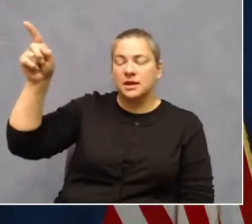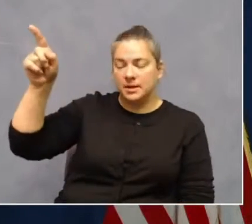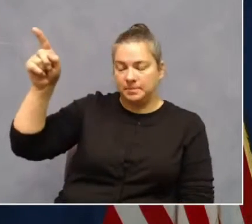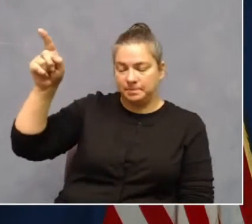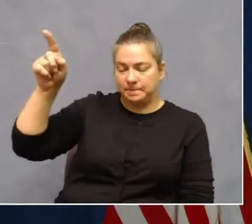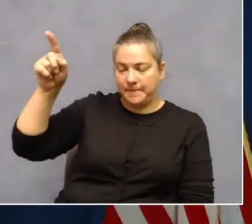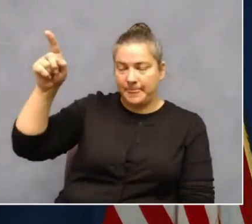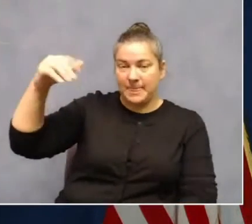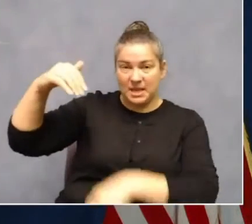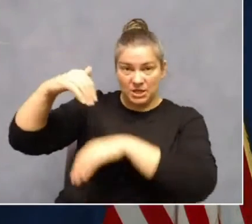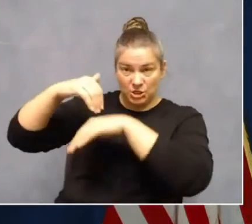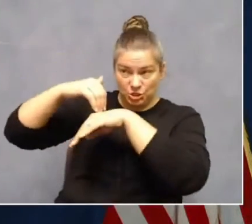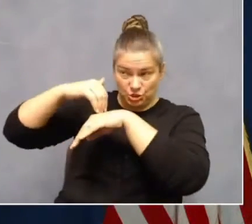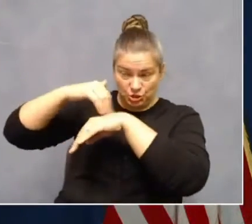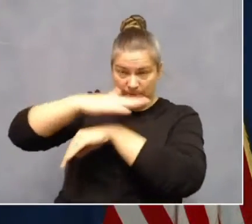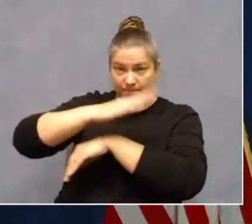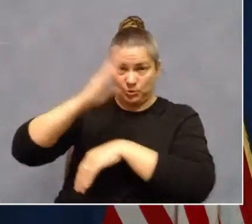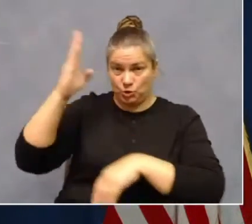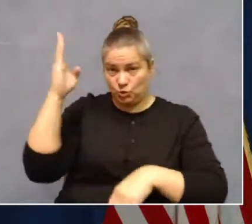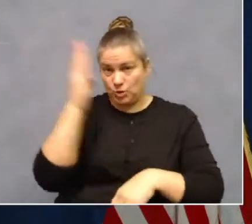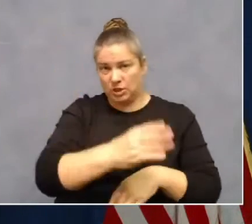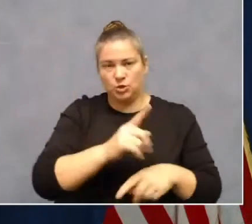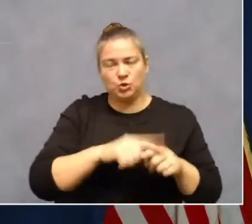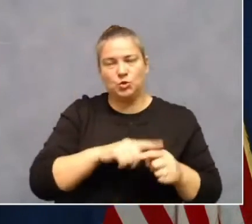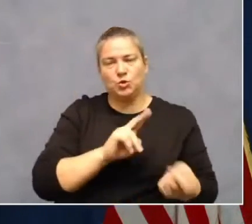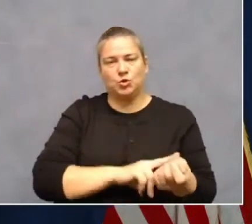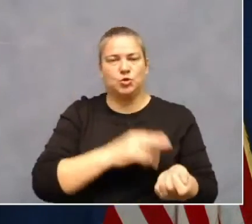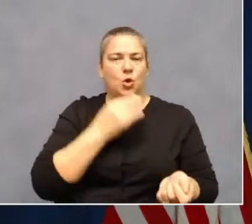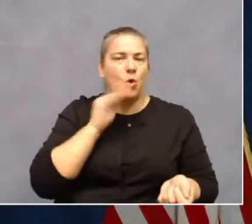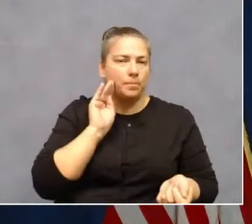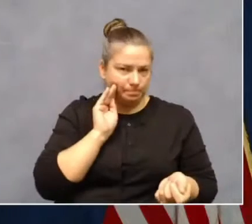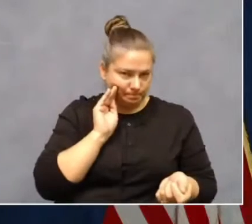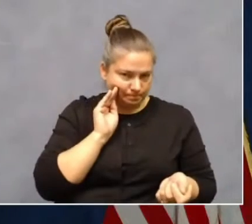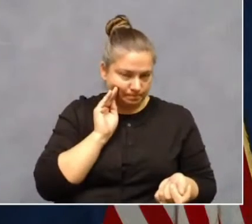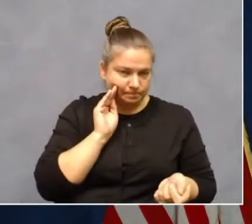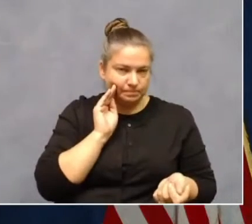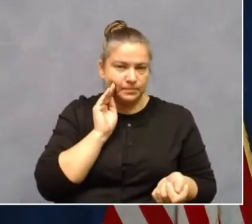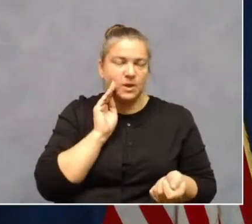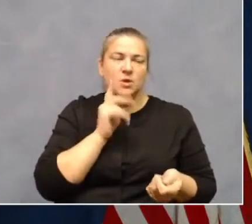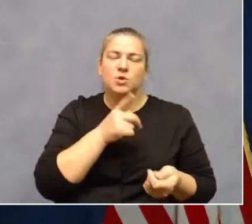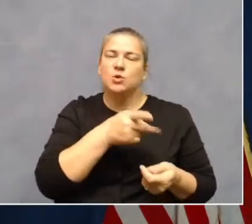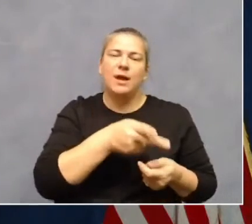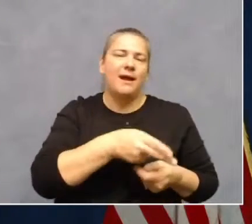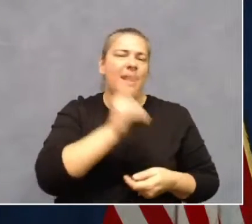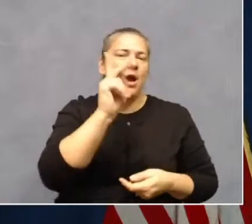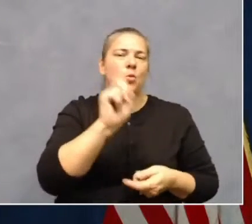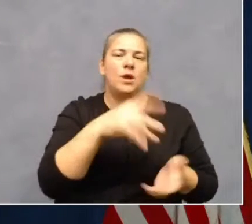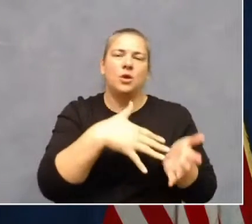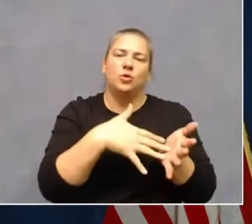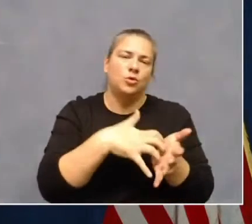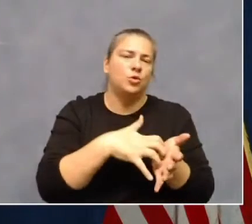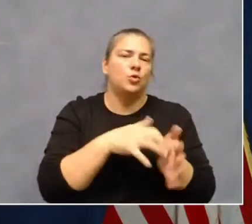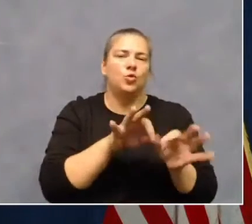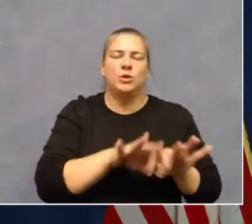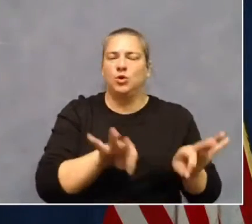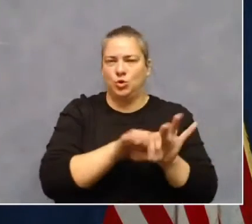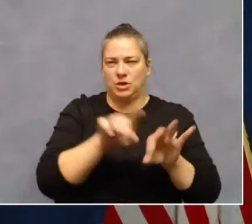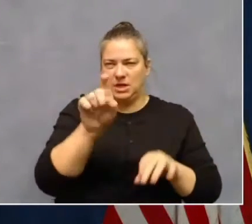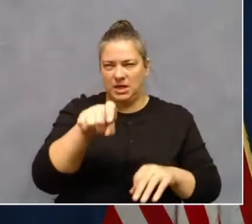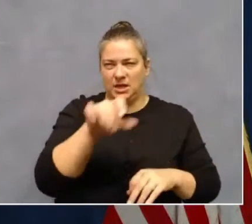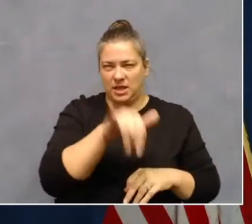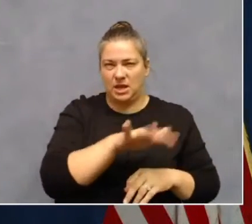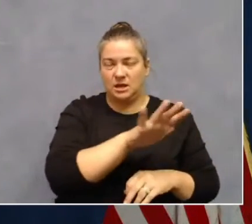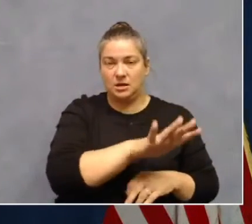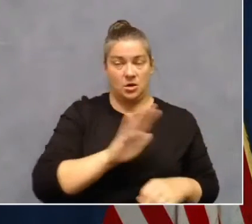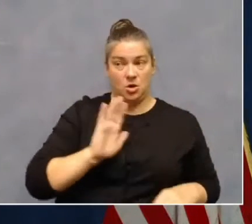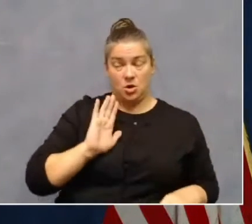them directly to long-term care facilities, to the highest critical need nursing homes. Our first area is going to